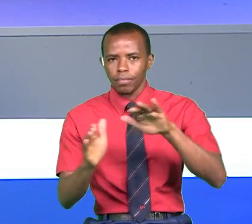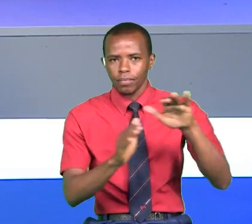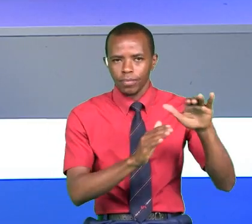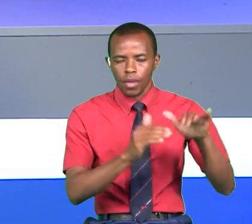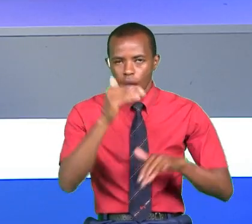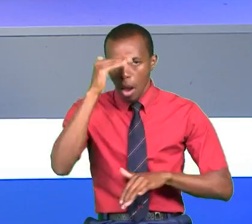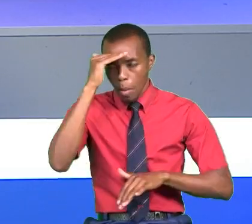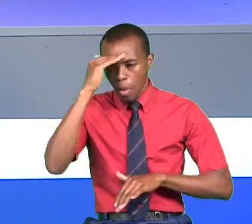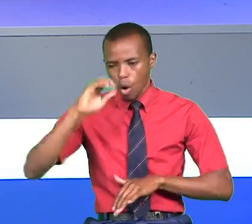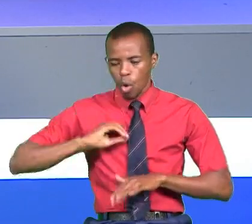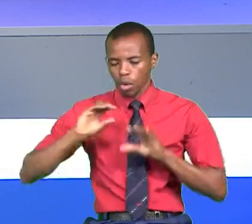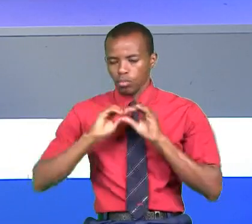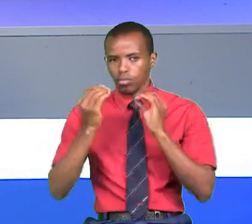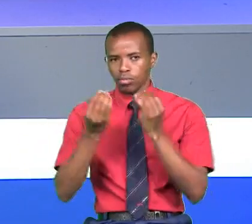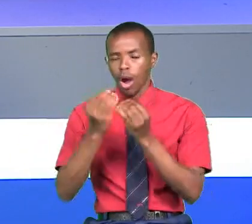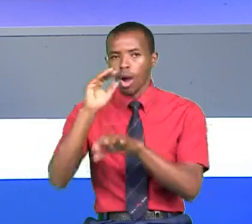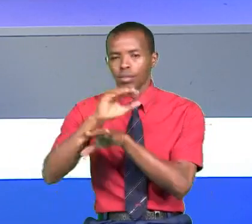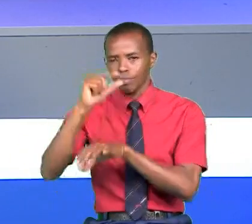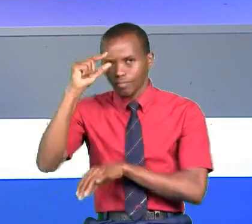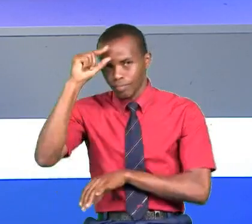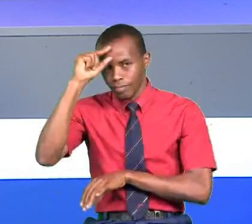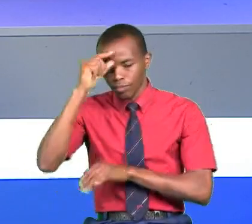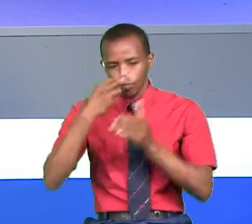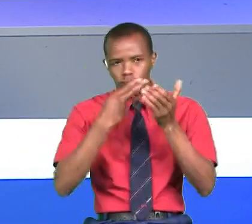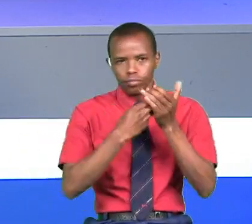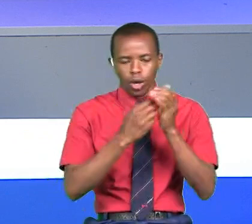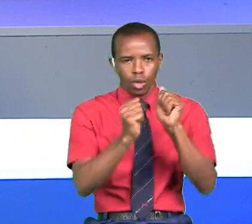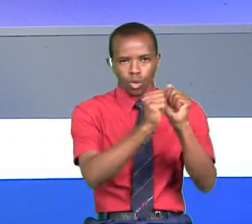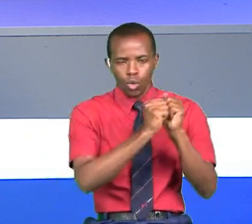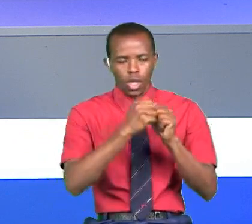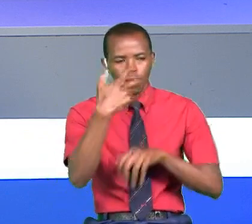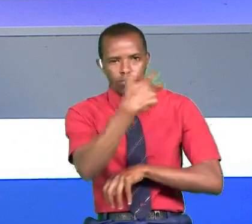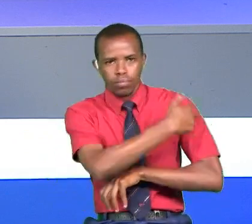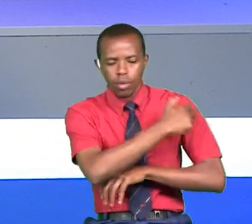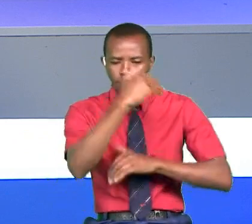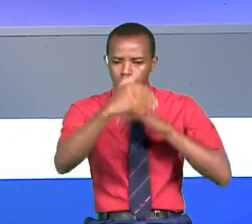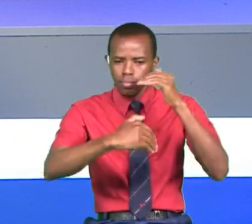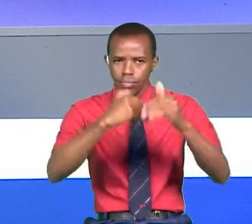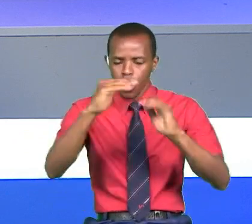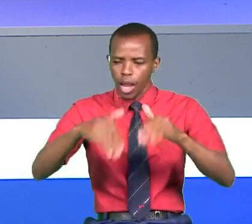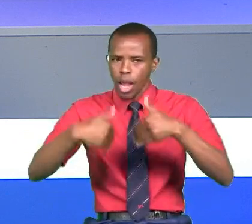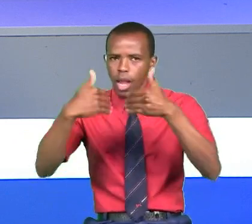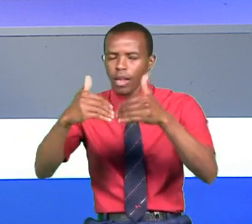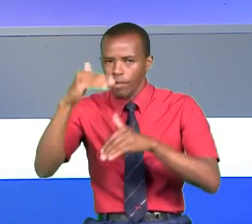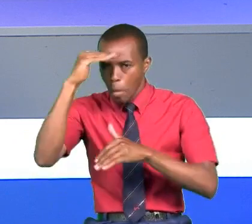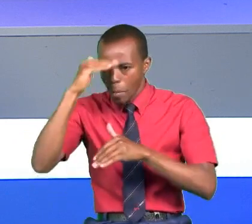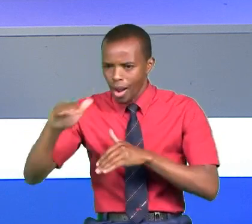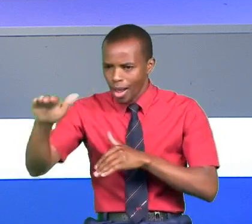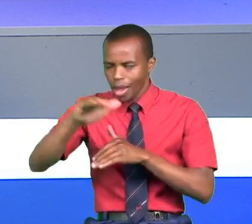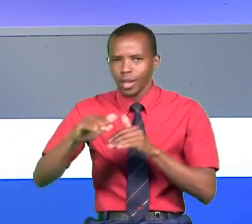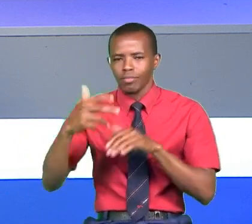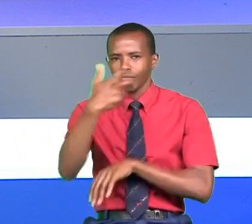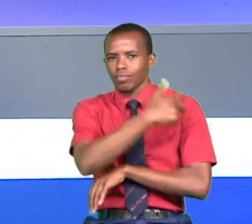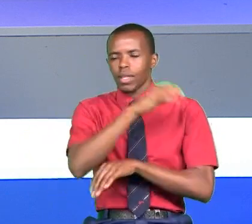The Bar Owners Association has today called upon the government to partner with them in the vaccination process, further offering their premises as vaccination